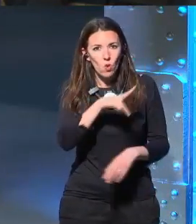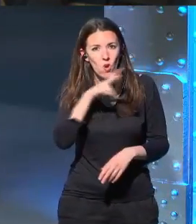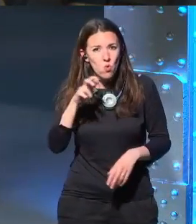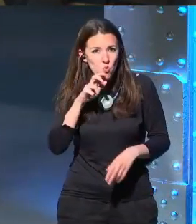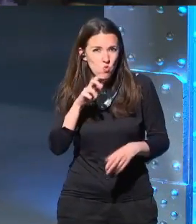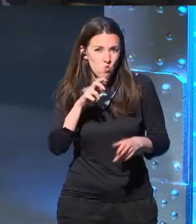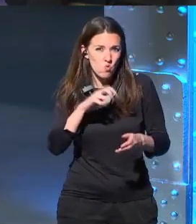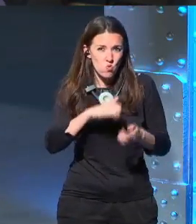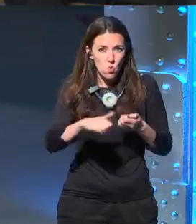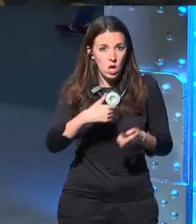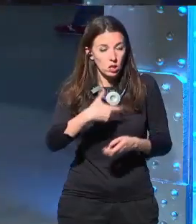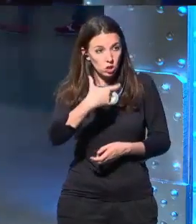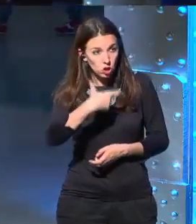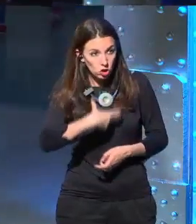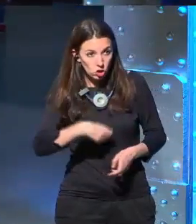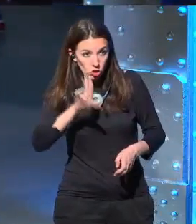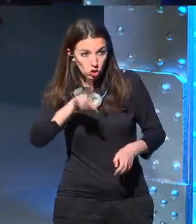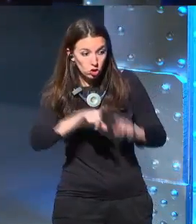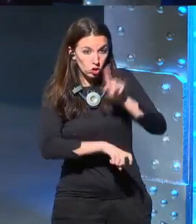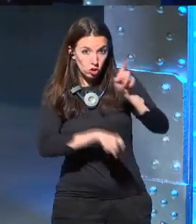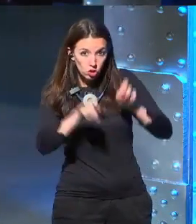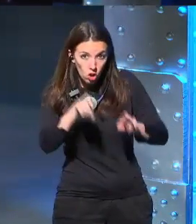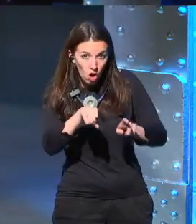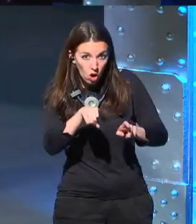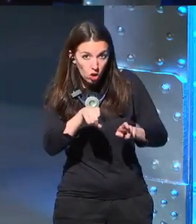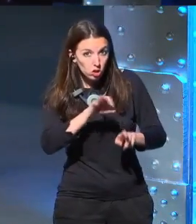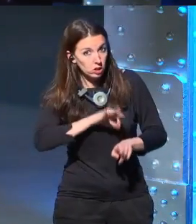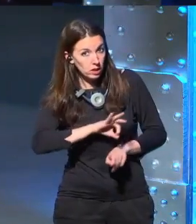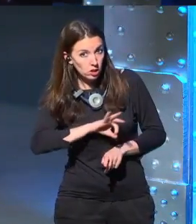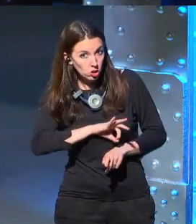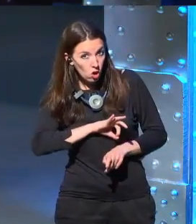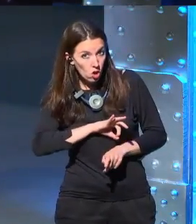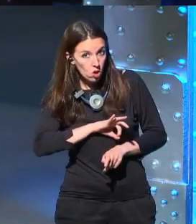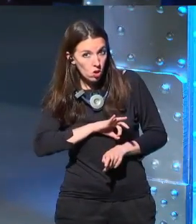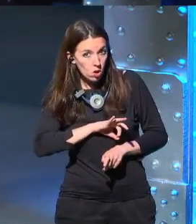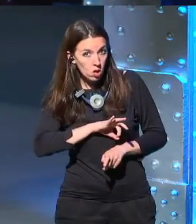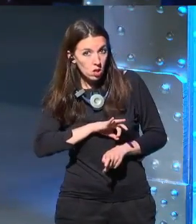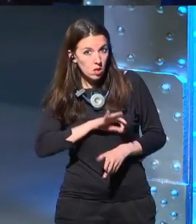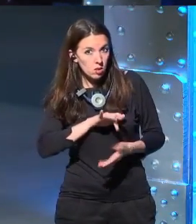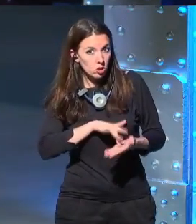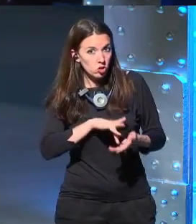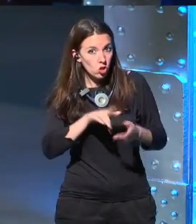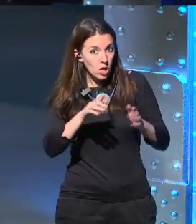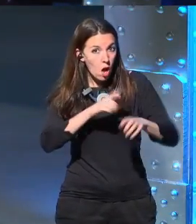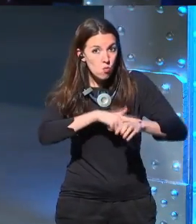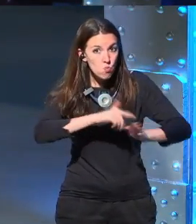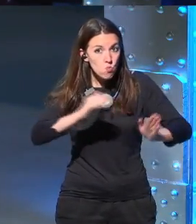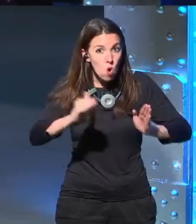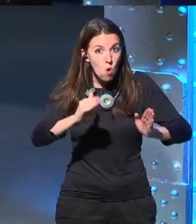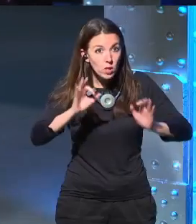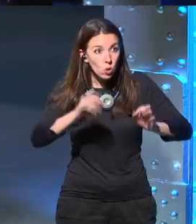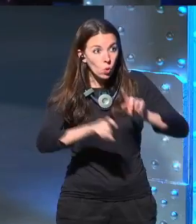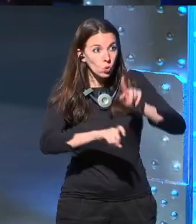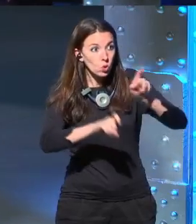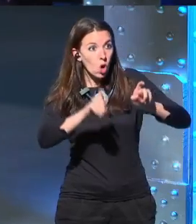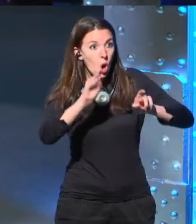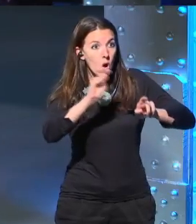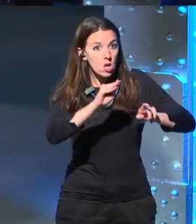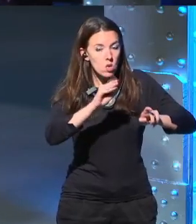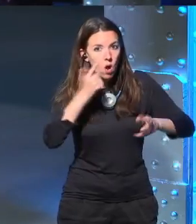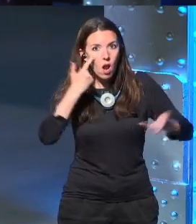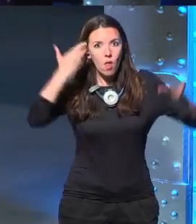finally, Jesus reaching forward to the institution of the Eucharist, reaching for the bread and the wine. But what's